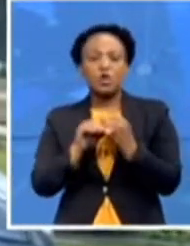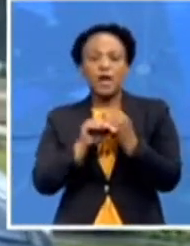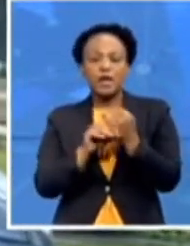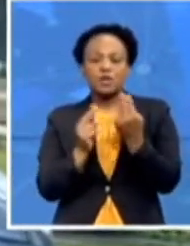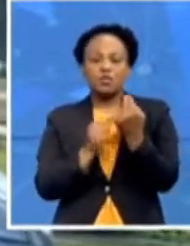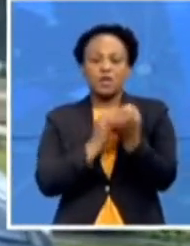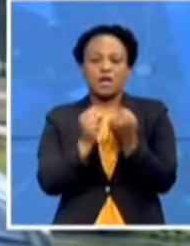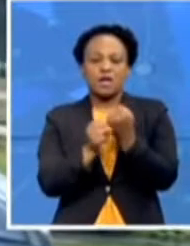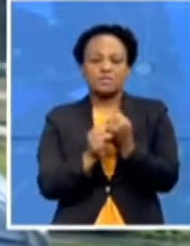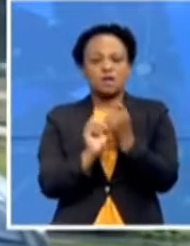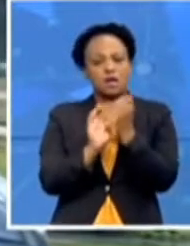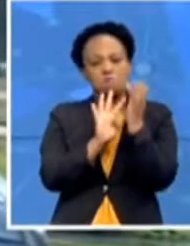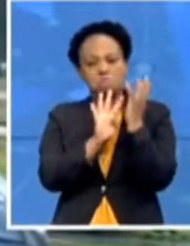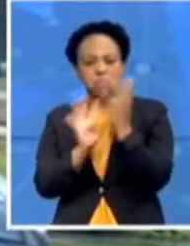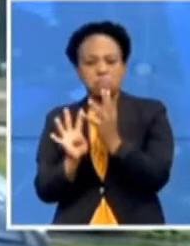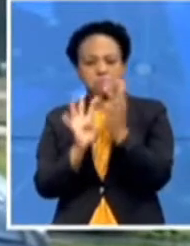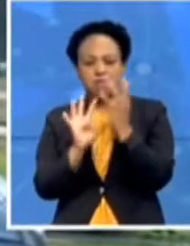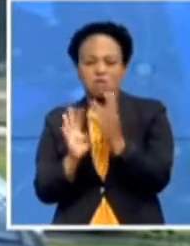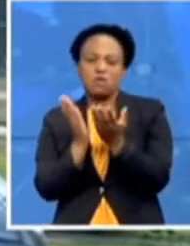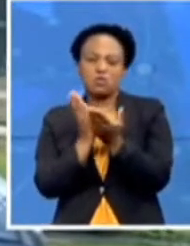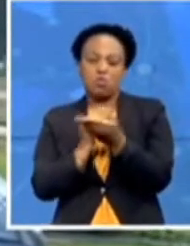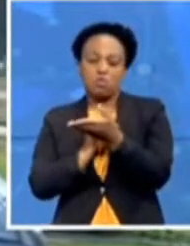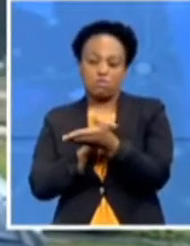enrollment, our